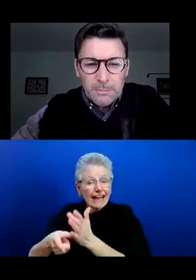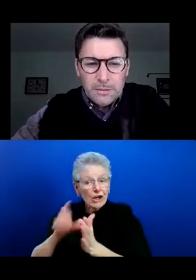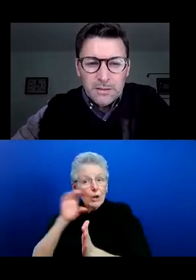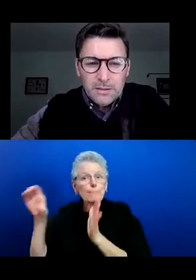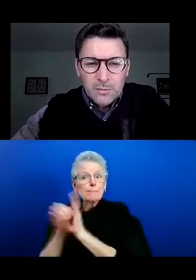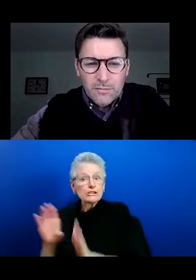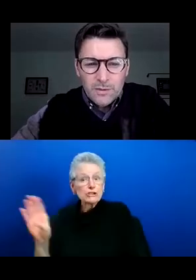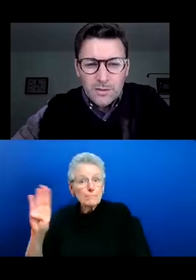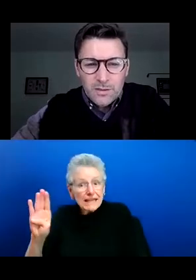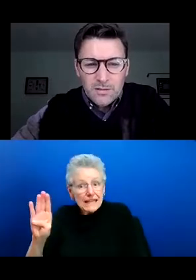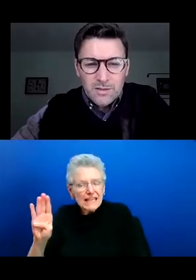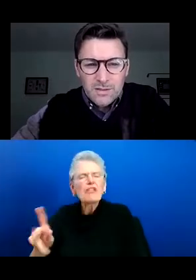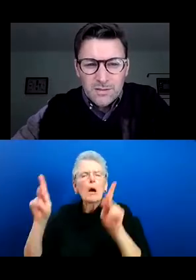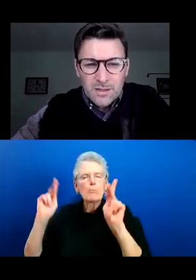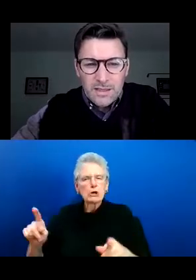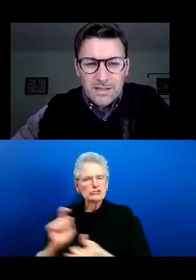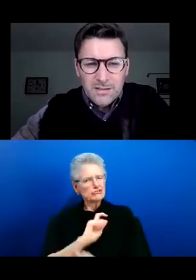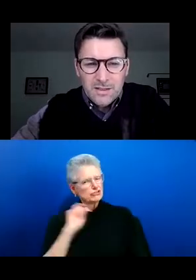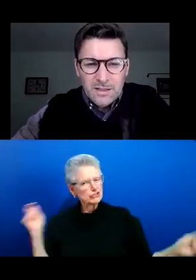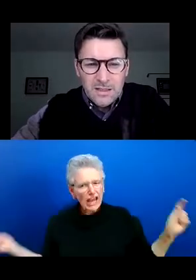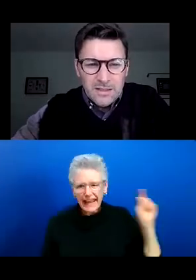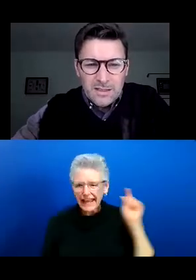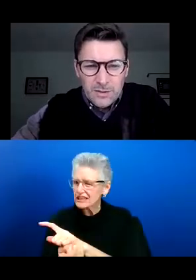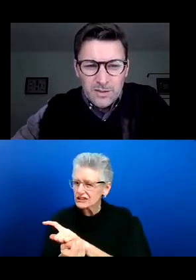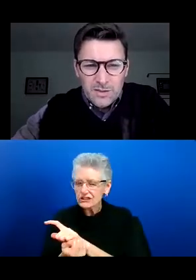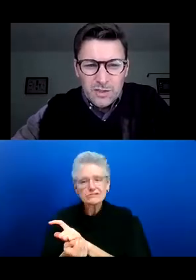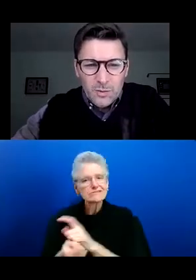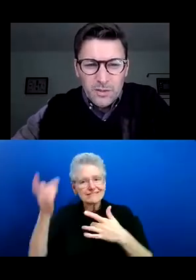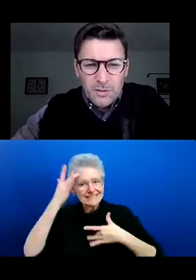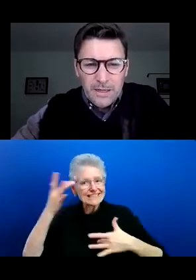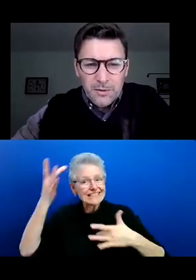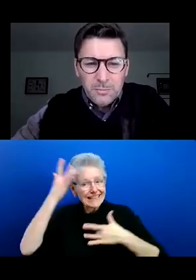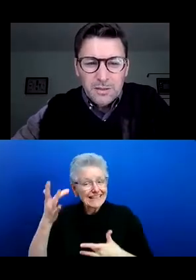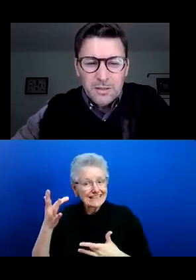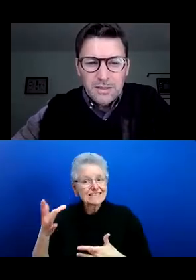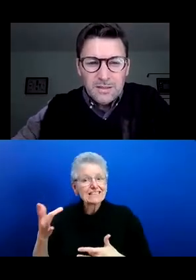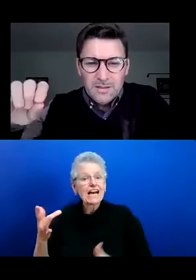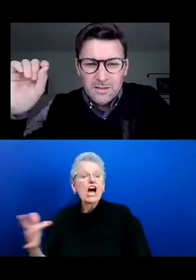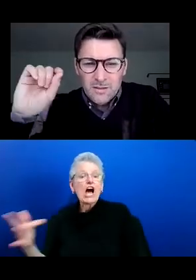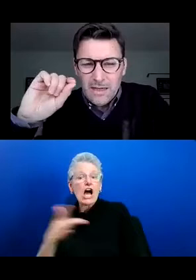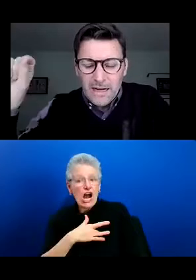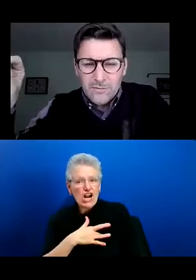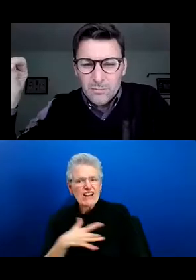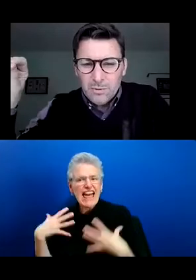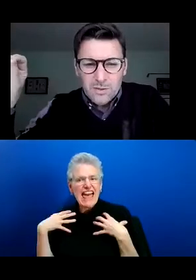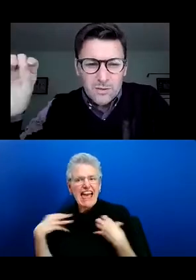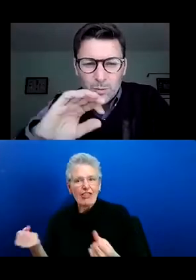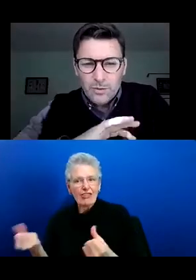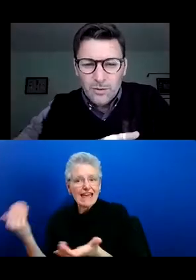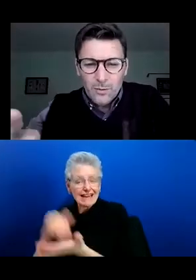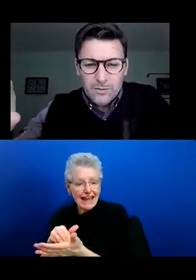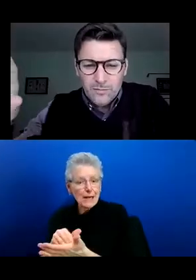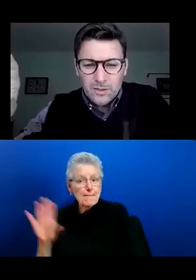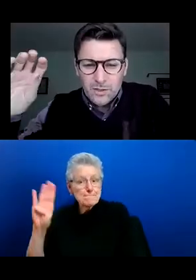individual completely reversed their disease. And that's what this is showing here, panel B. This is the after picture